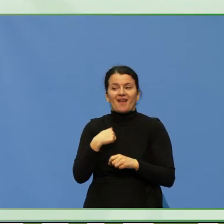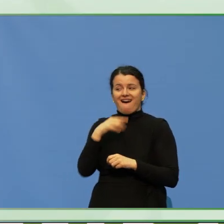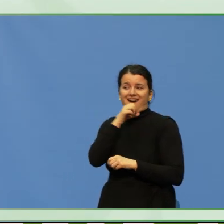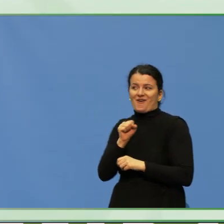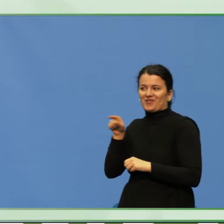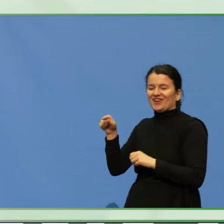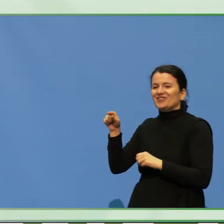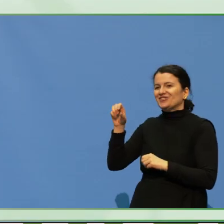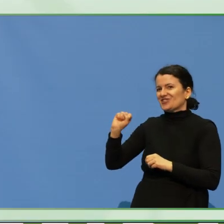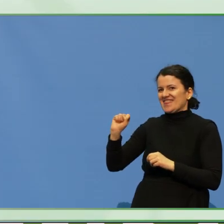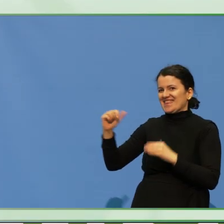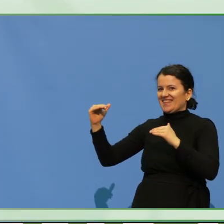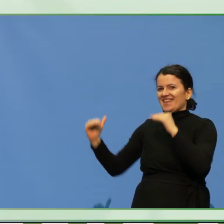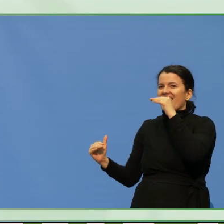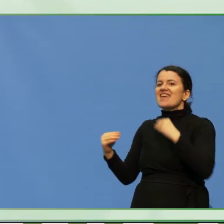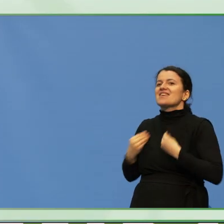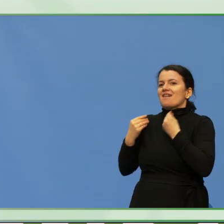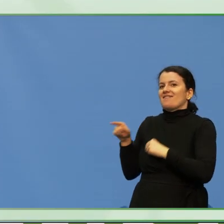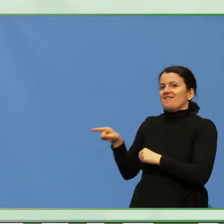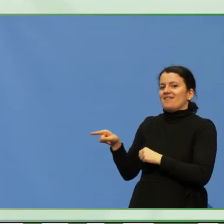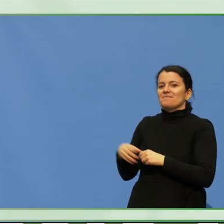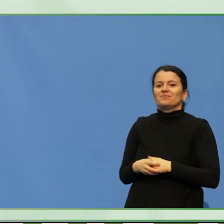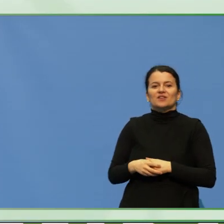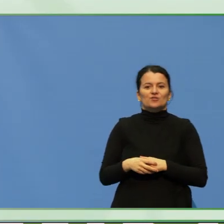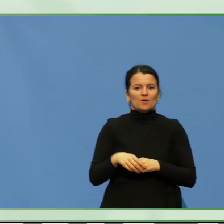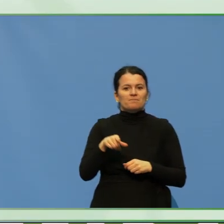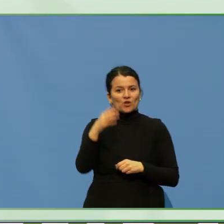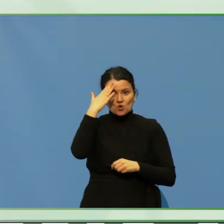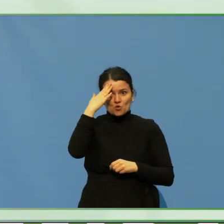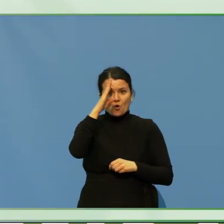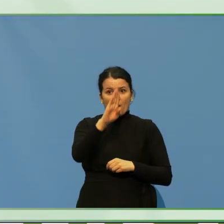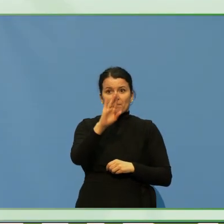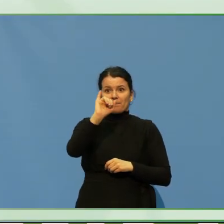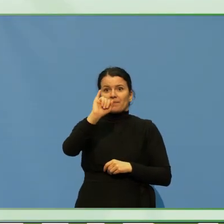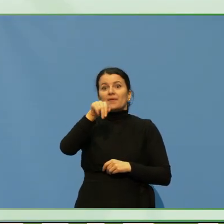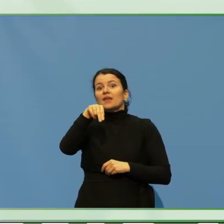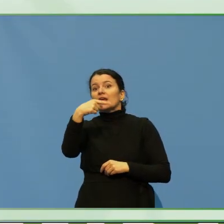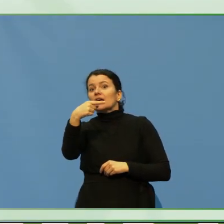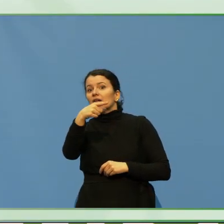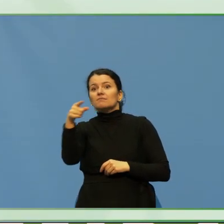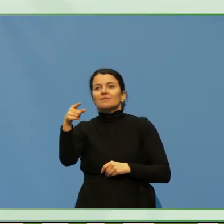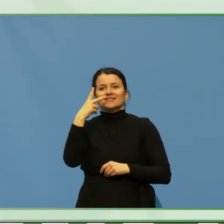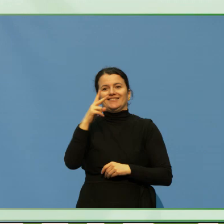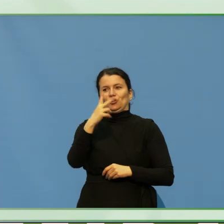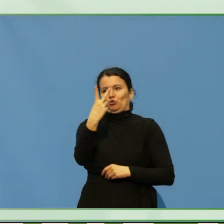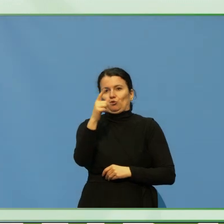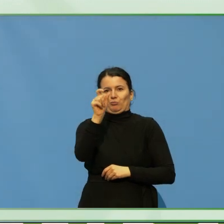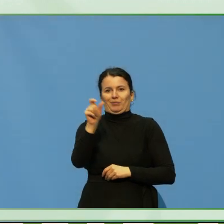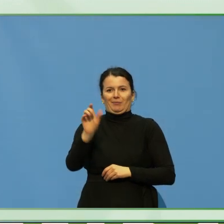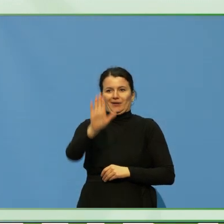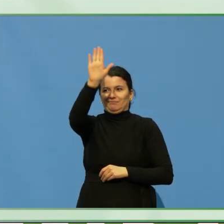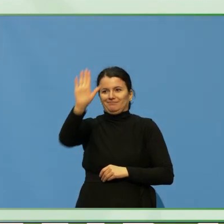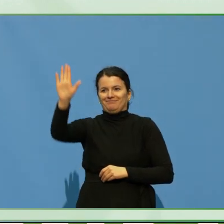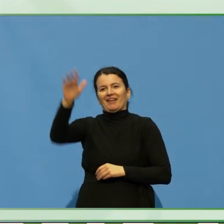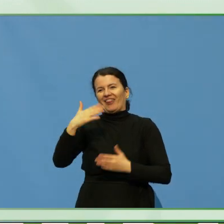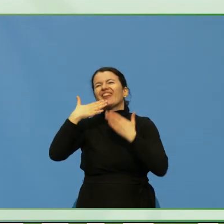which is Bing. Who's heard of Bing? Oh. Thank you for the 2 people that put up your hands. It's actually a